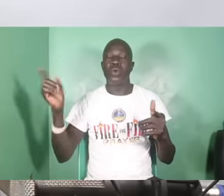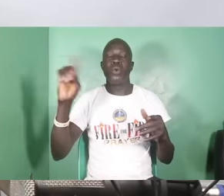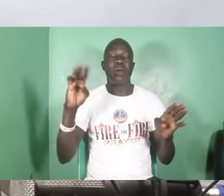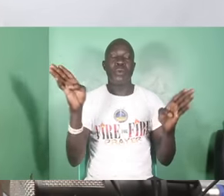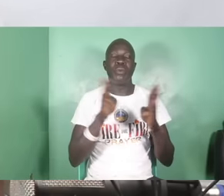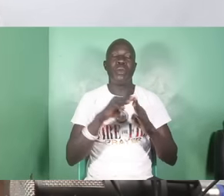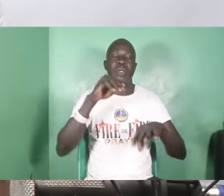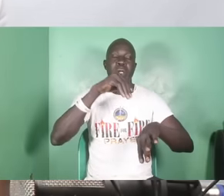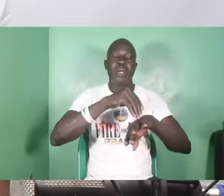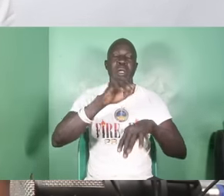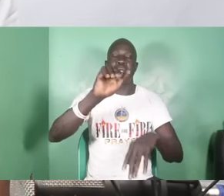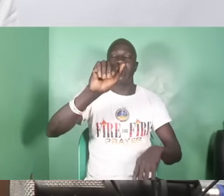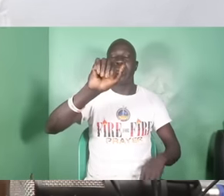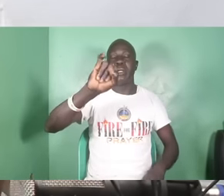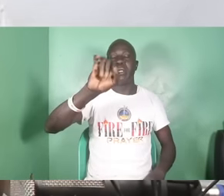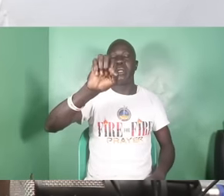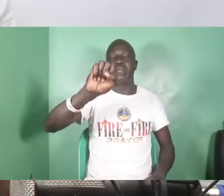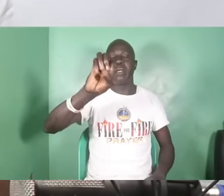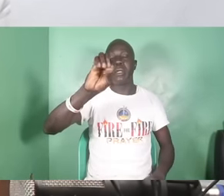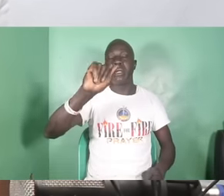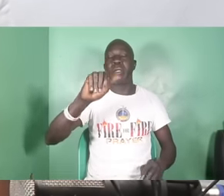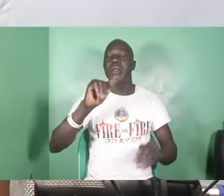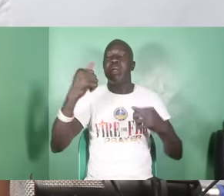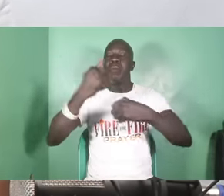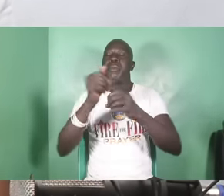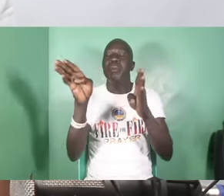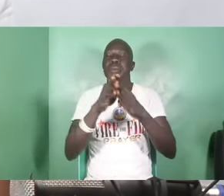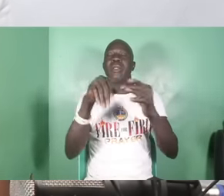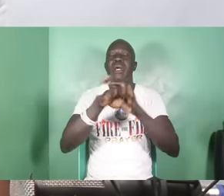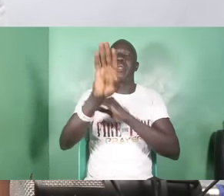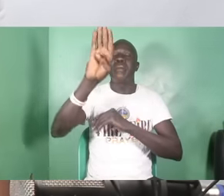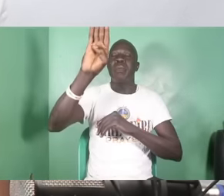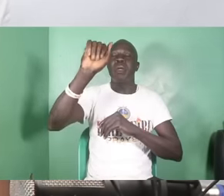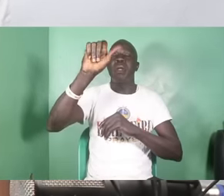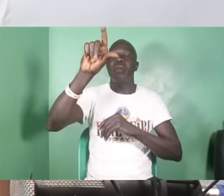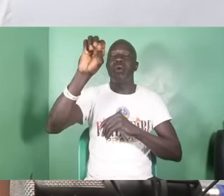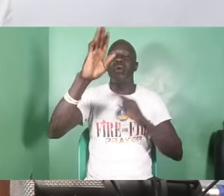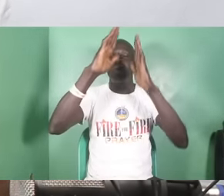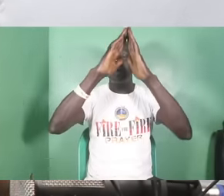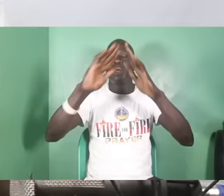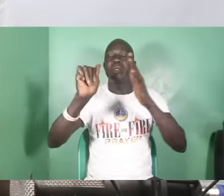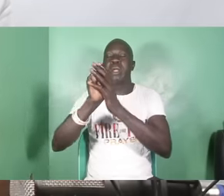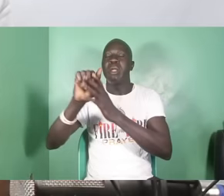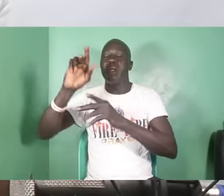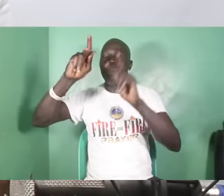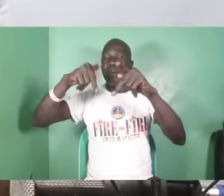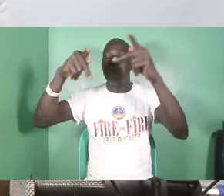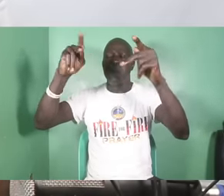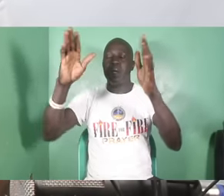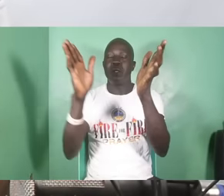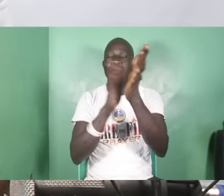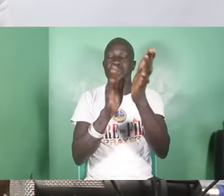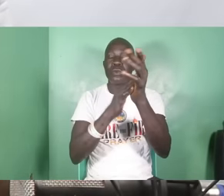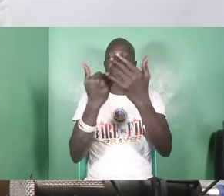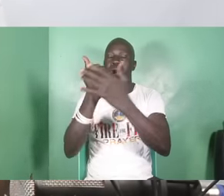in Jesus' name alone. Where are we going to meet in the shade? I'm a Balogun House. A Balogun House. LA Primary School. Beside LA Primary School. The opposite